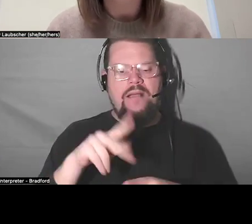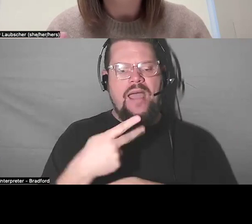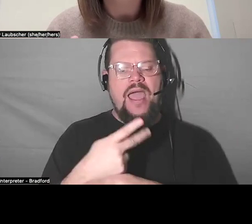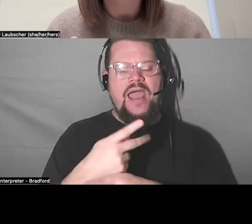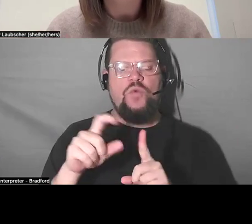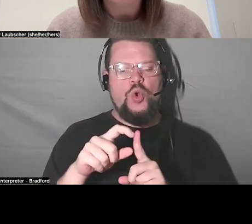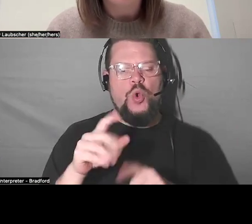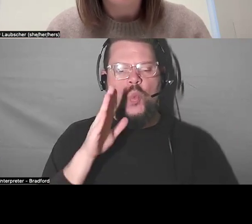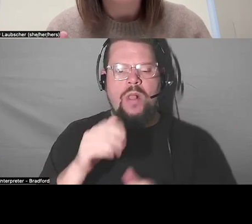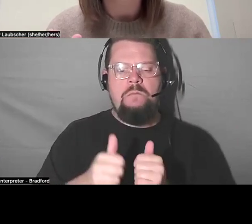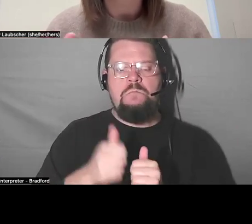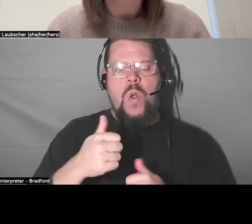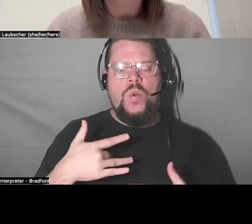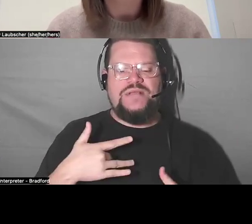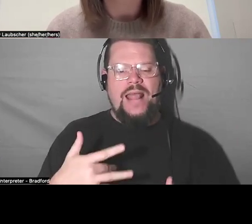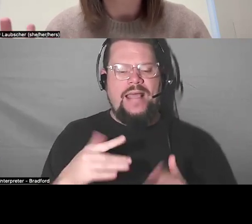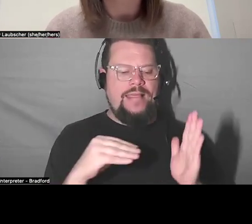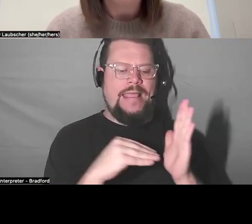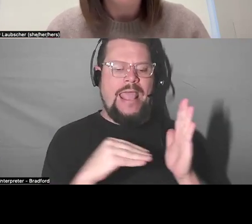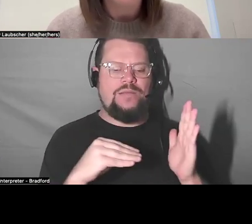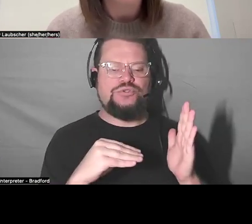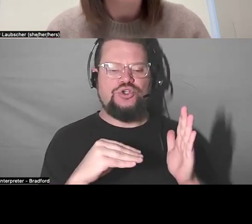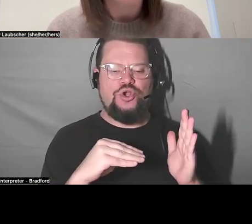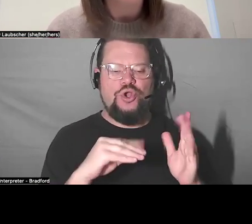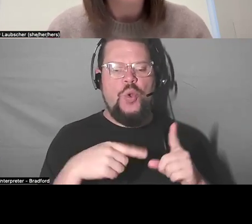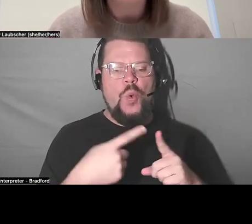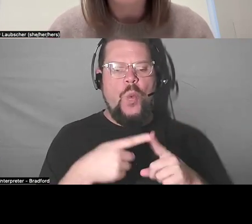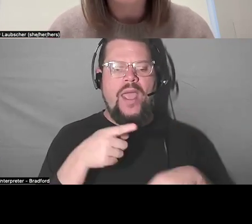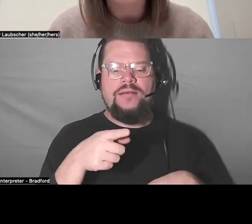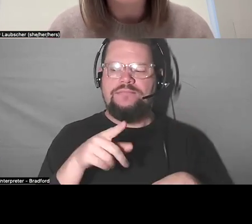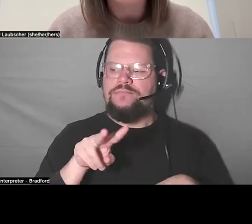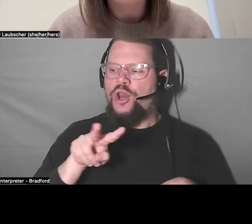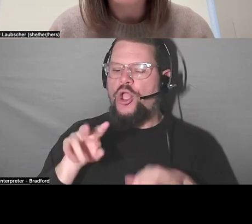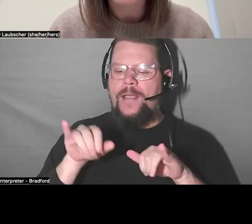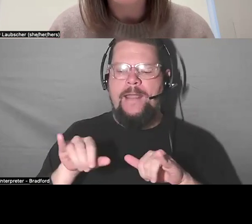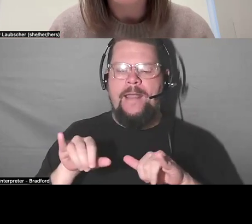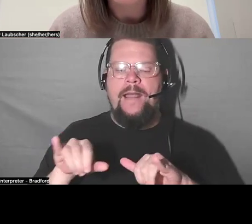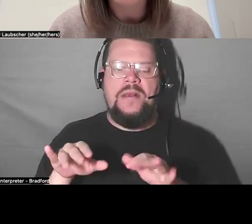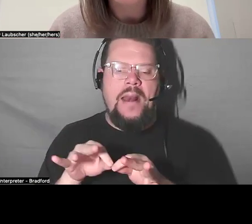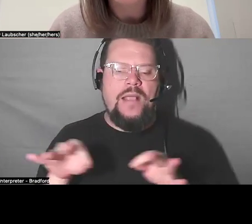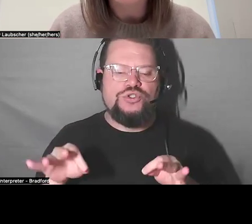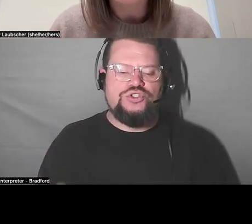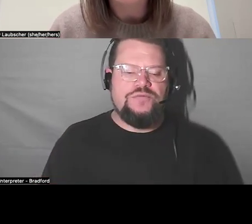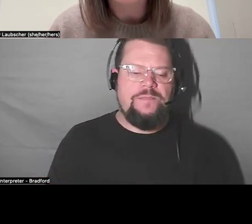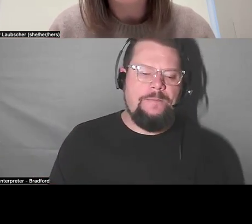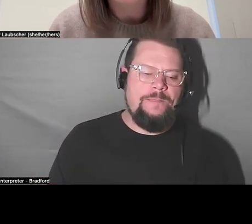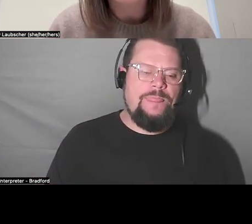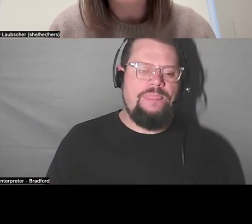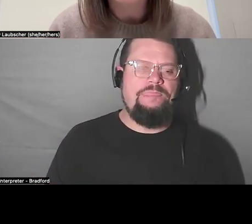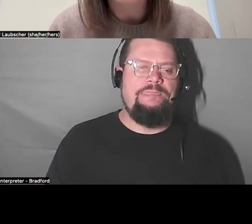most likely to be captured when you look at frequency and commonality of occurrence across language samples.